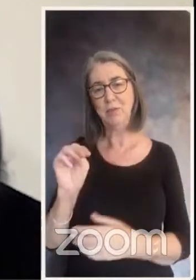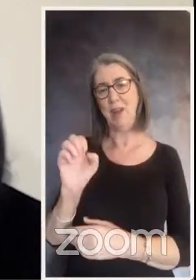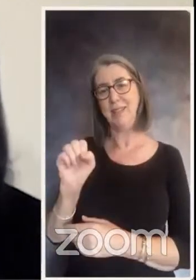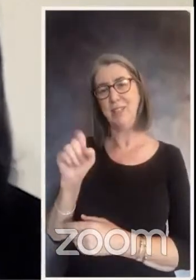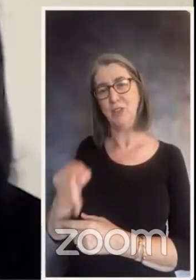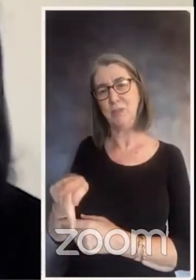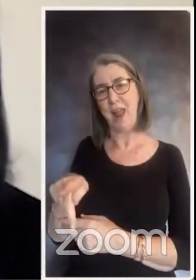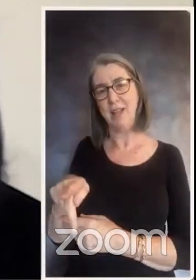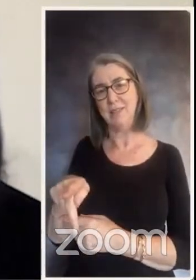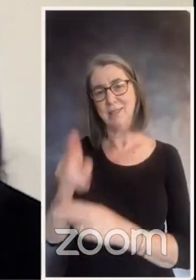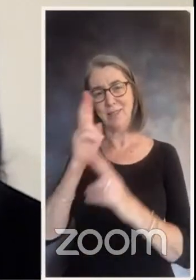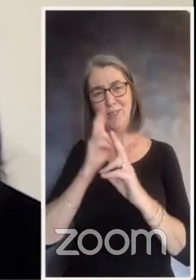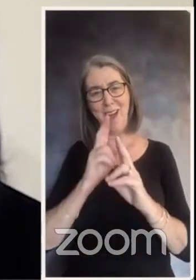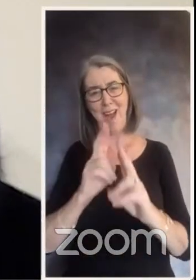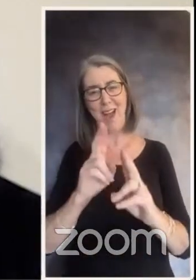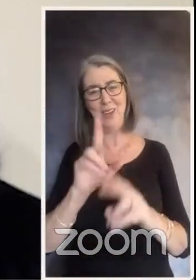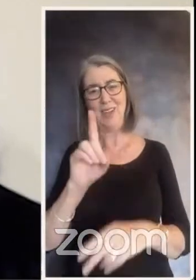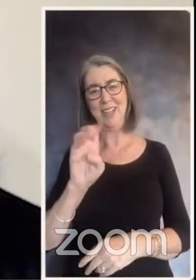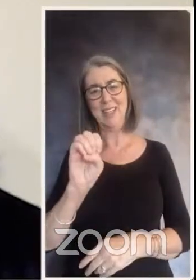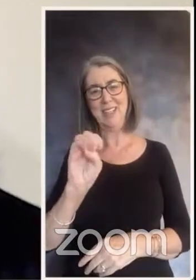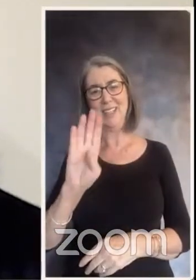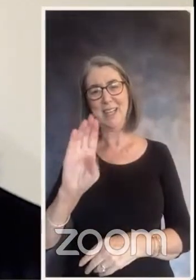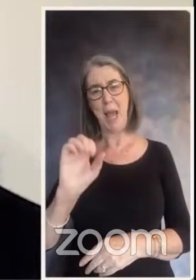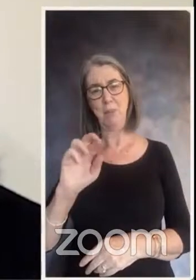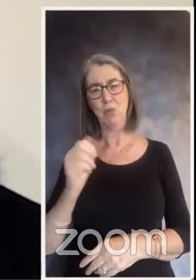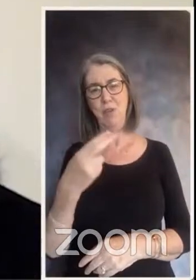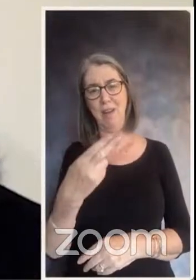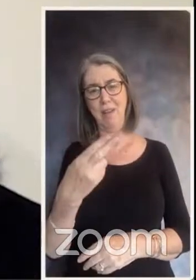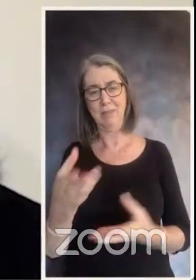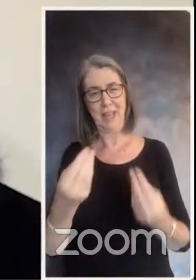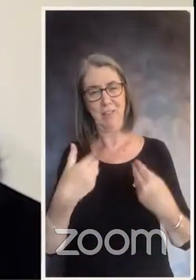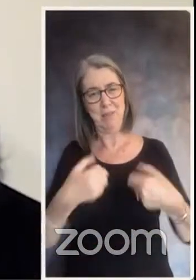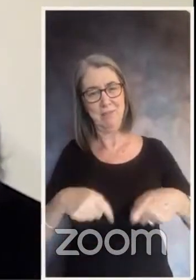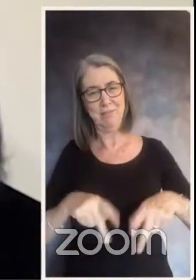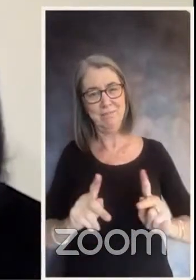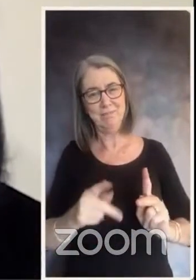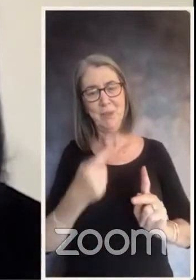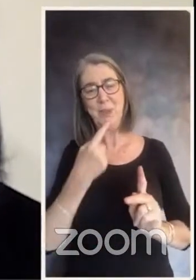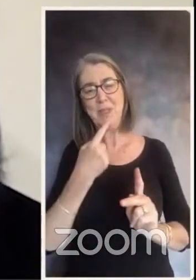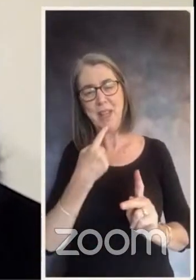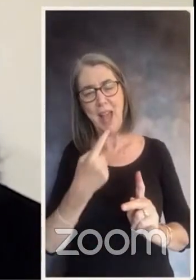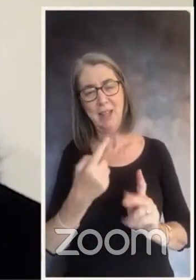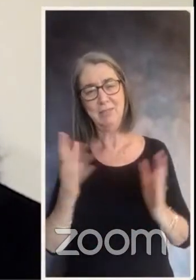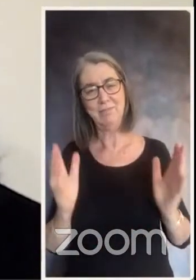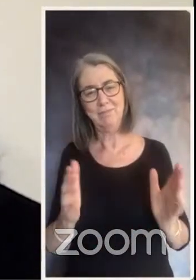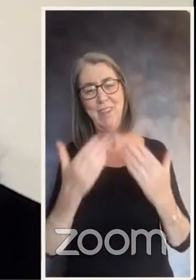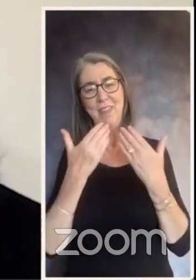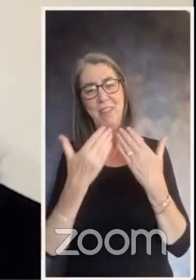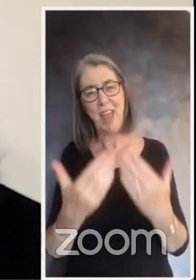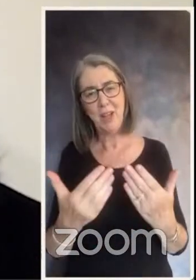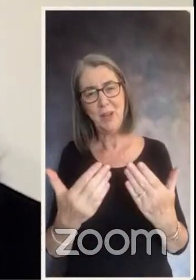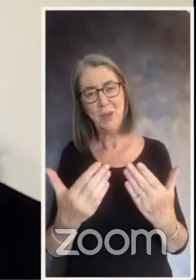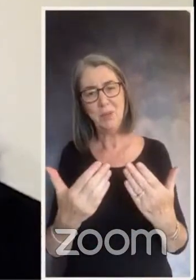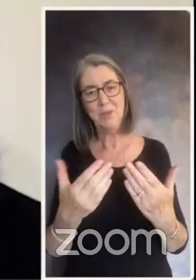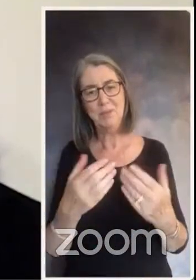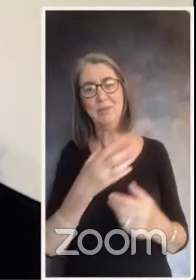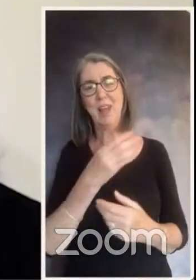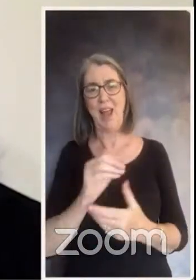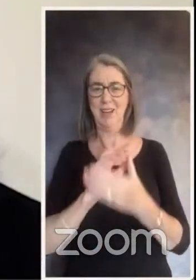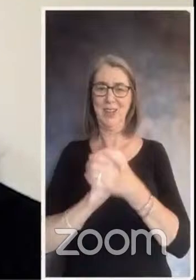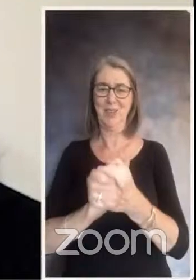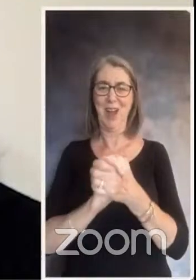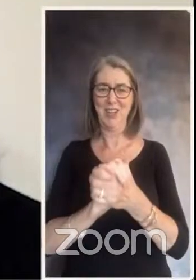Thank you to my sister's place for honoring Deborah and giving me the opportunity to say thank